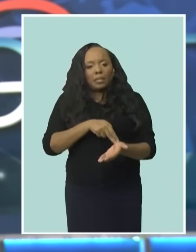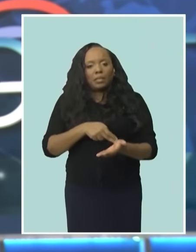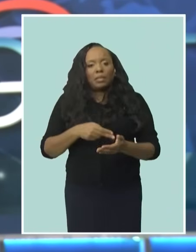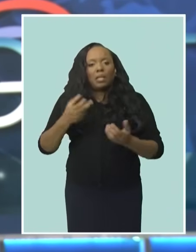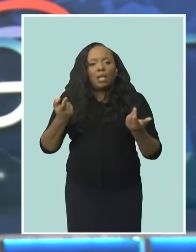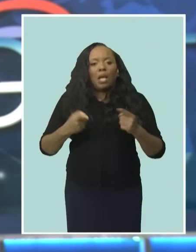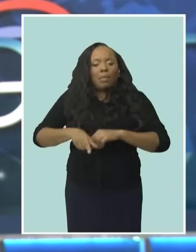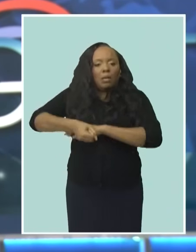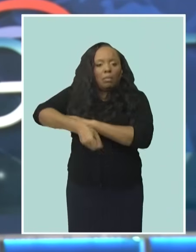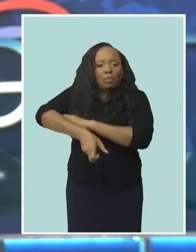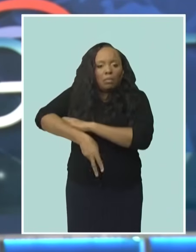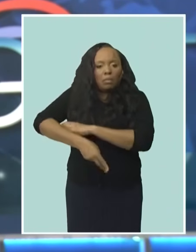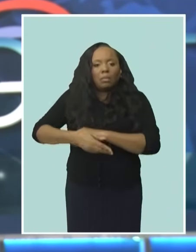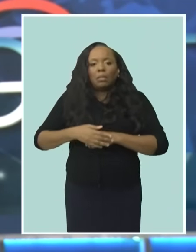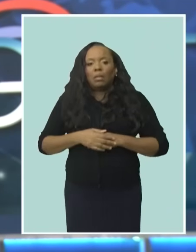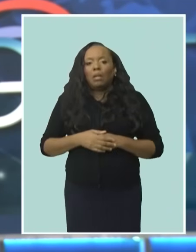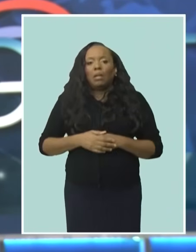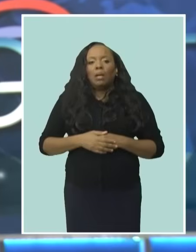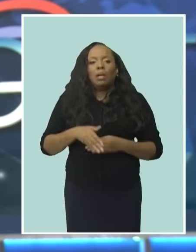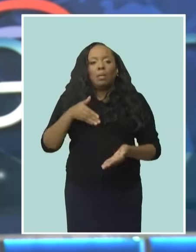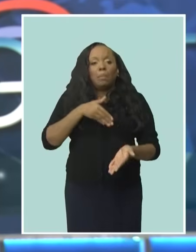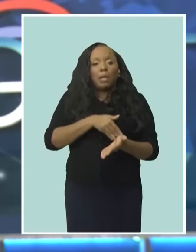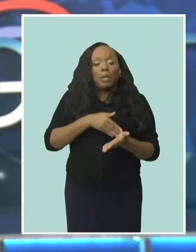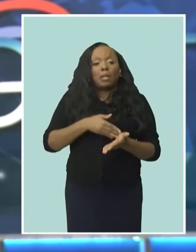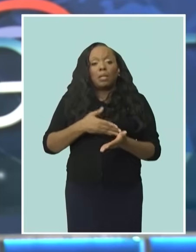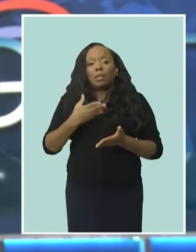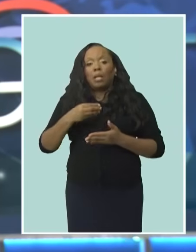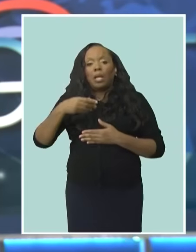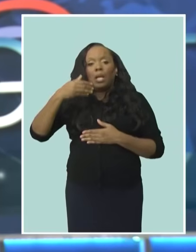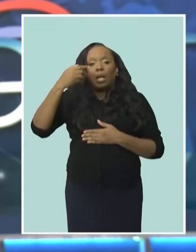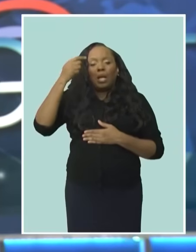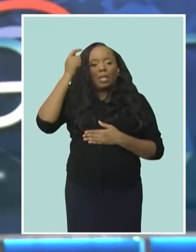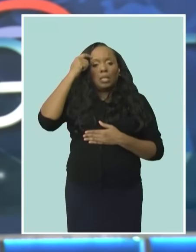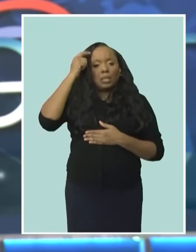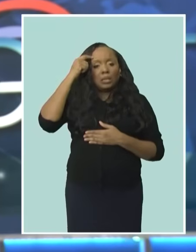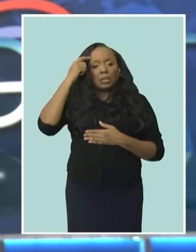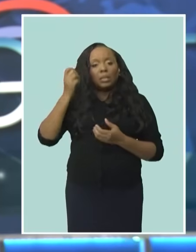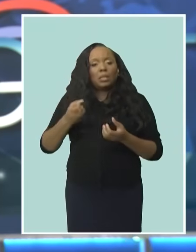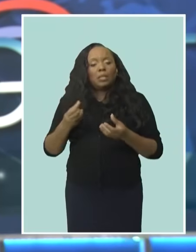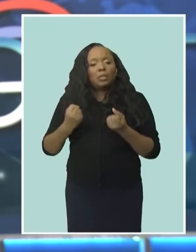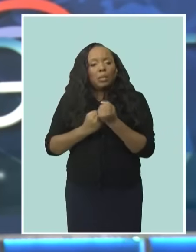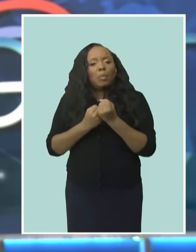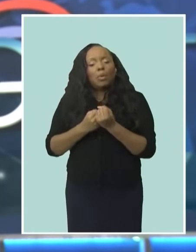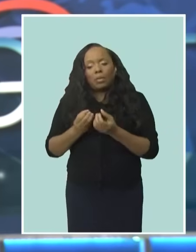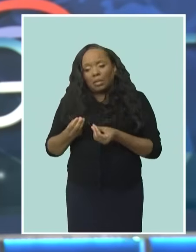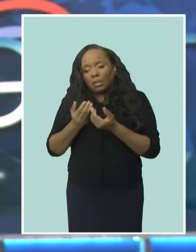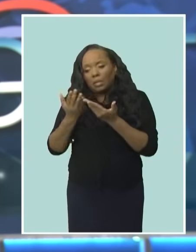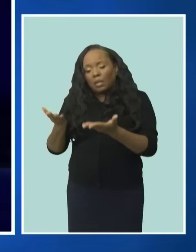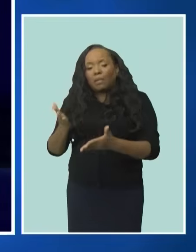immediate medical attention and psychological support have been offered to all affected personnel.